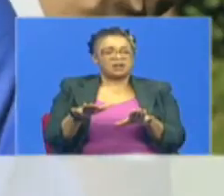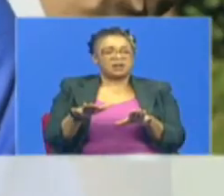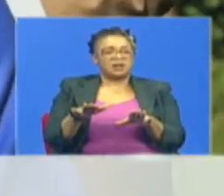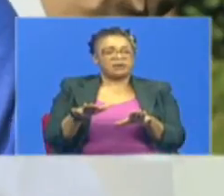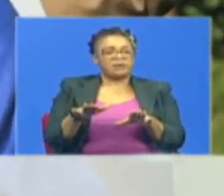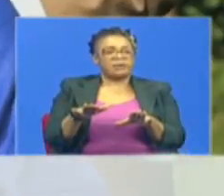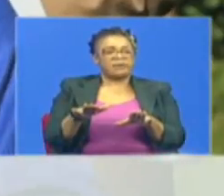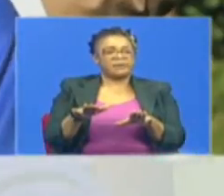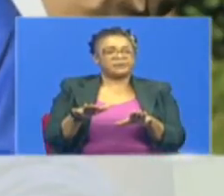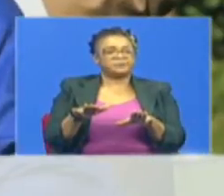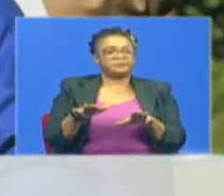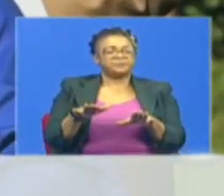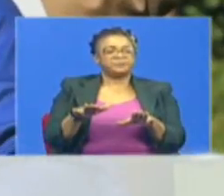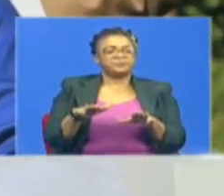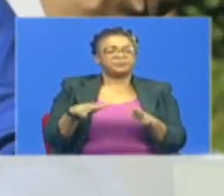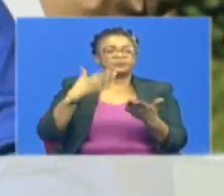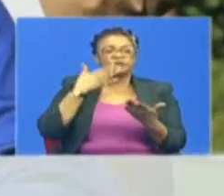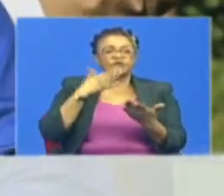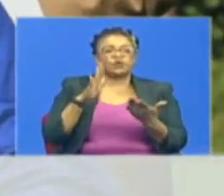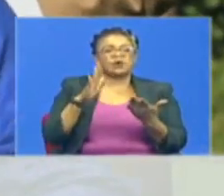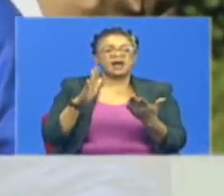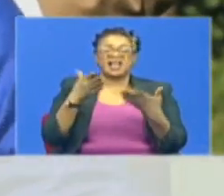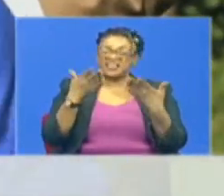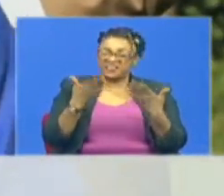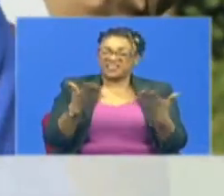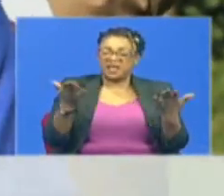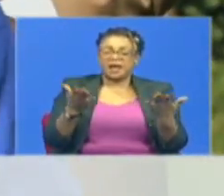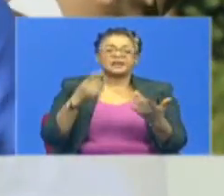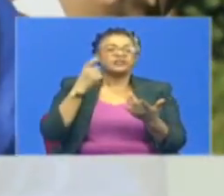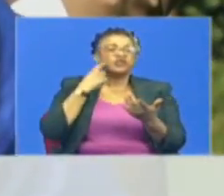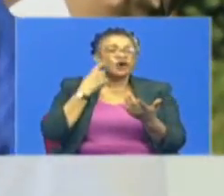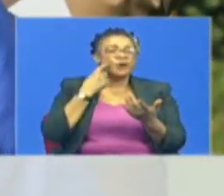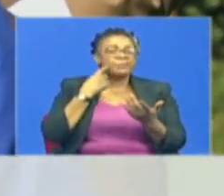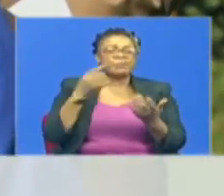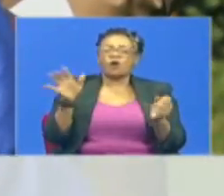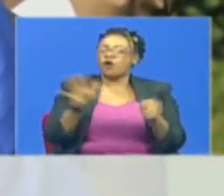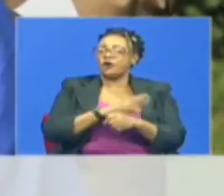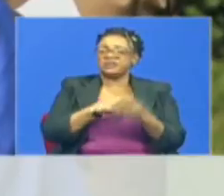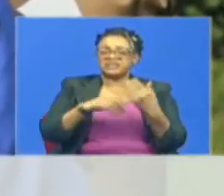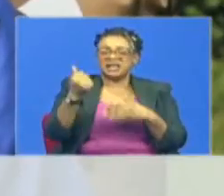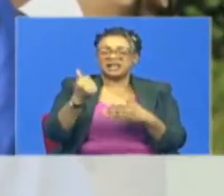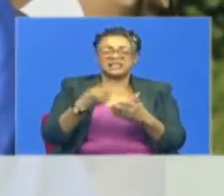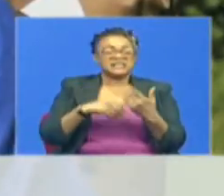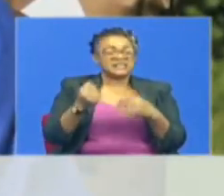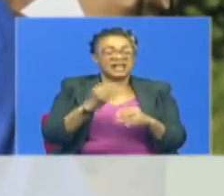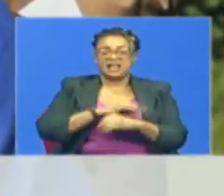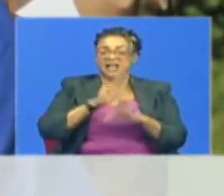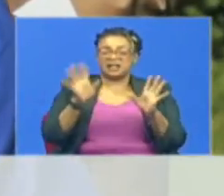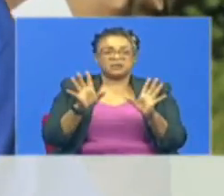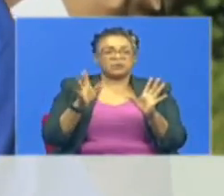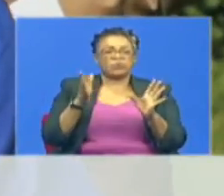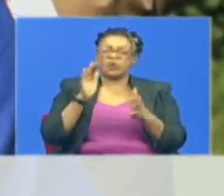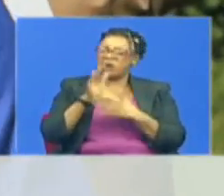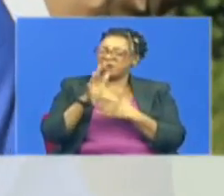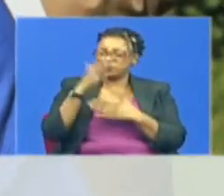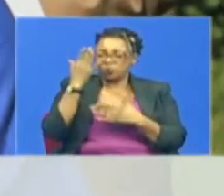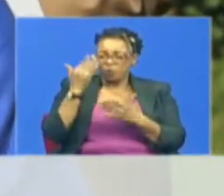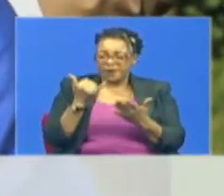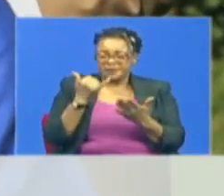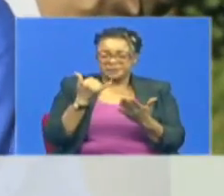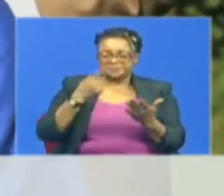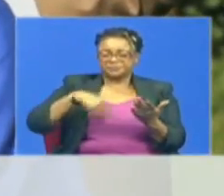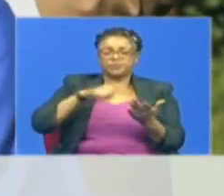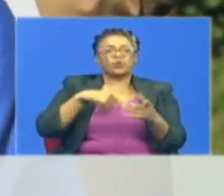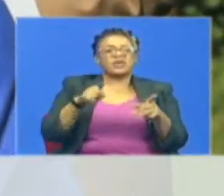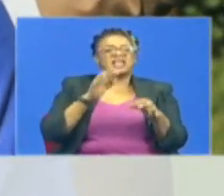Sukari hii imefika sasa iko hata katika maduka, iko katika wholesale, inauzwa wazi. Na tunajiuliza je, sisi kama hii